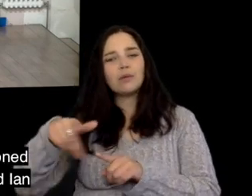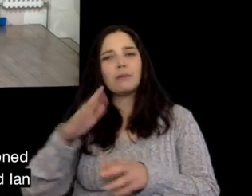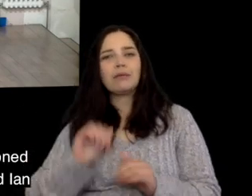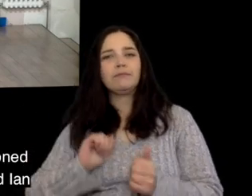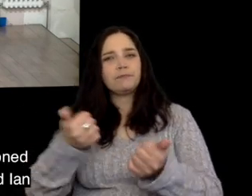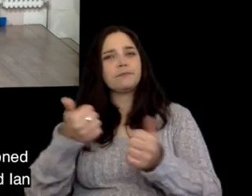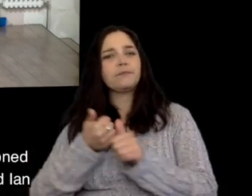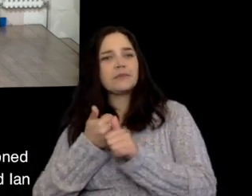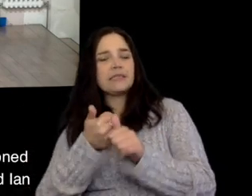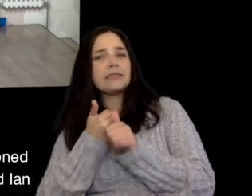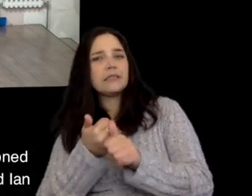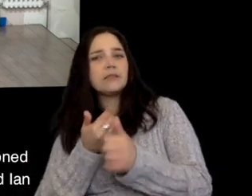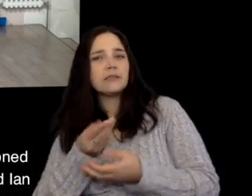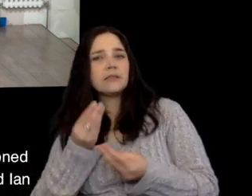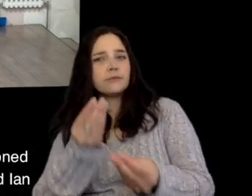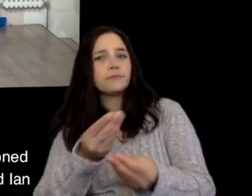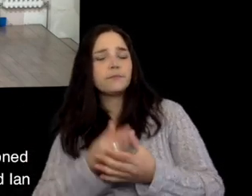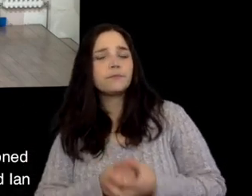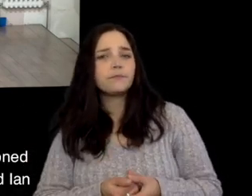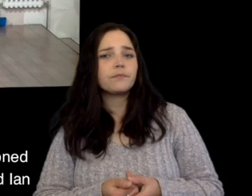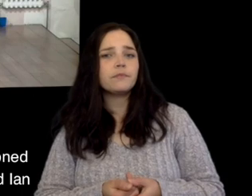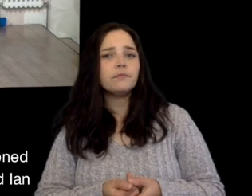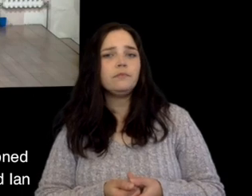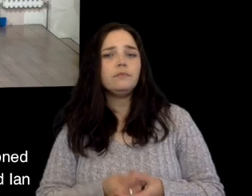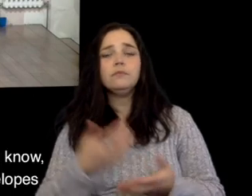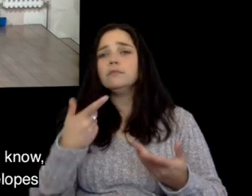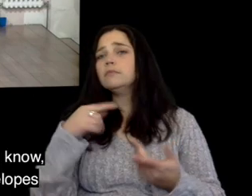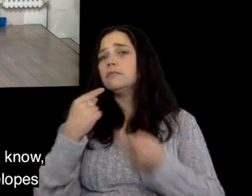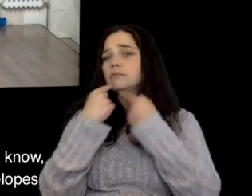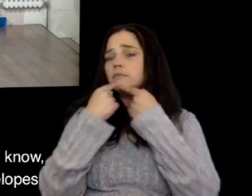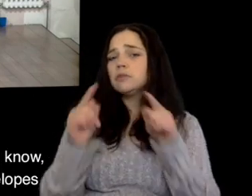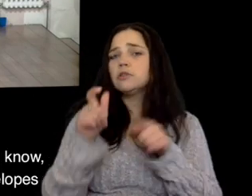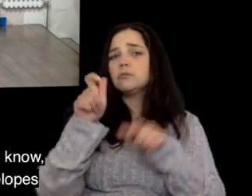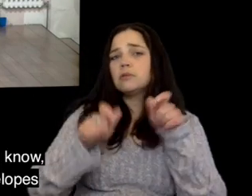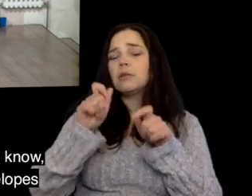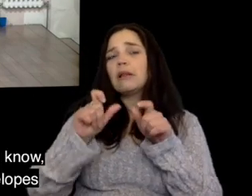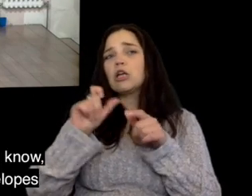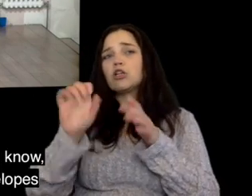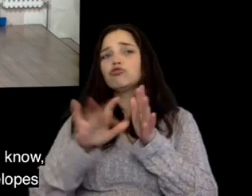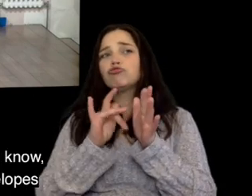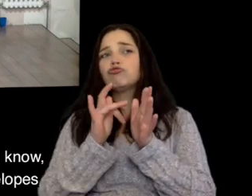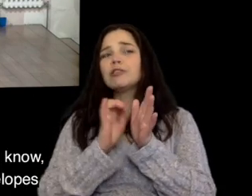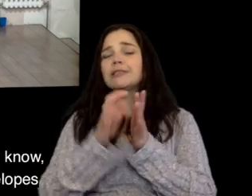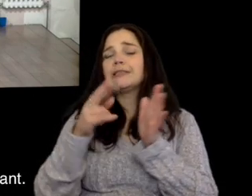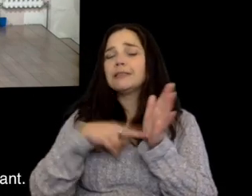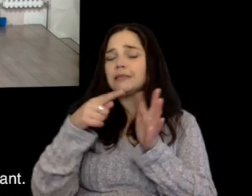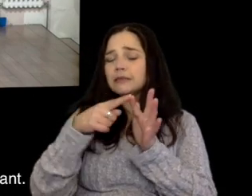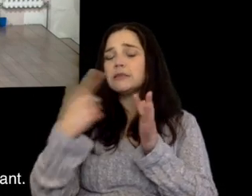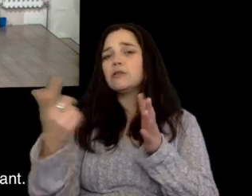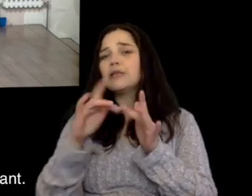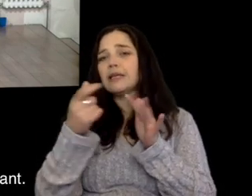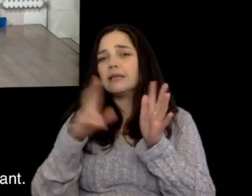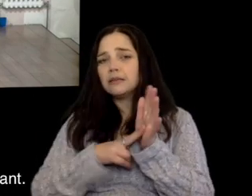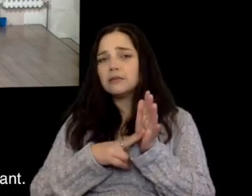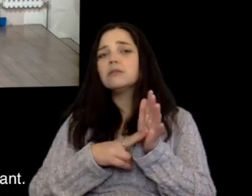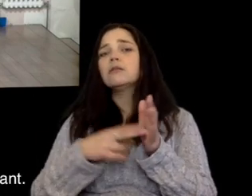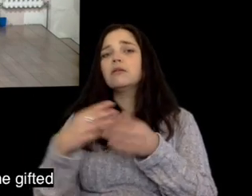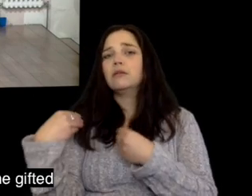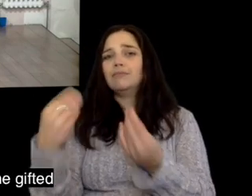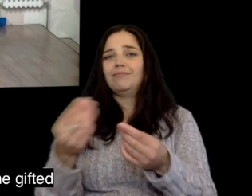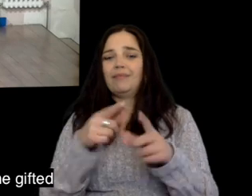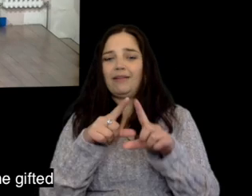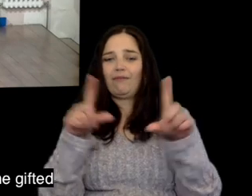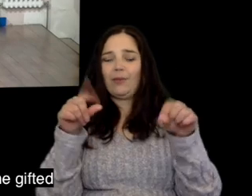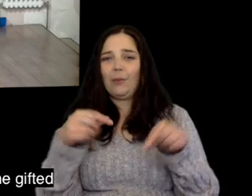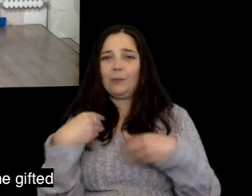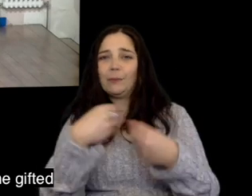There's been a great deal of assistance given. You know, if I mentioned people like Christine and Ian, who look after dishing